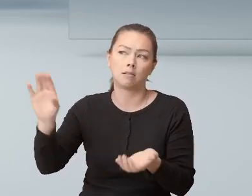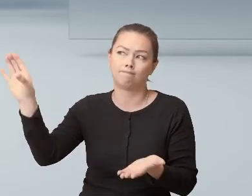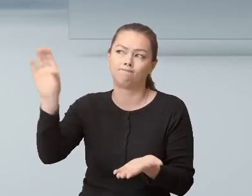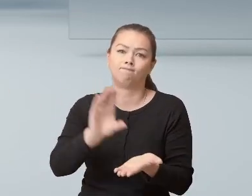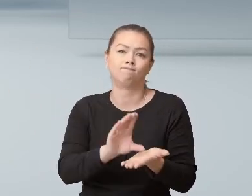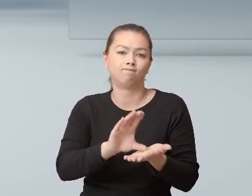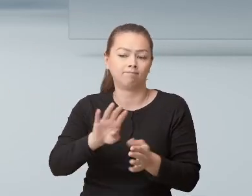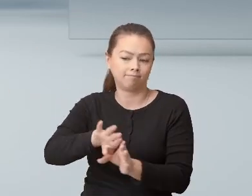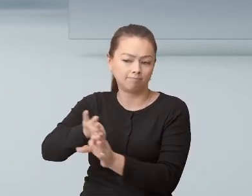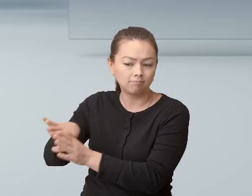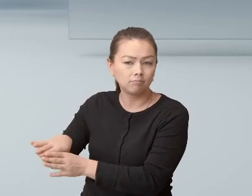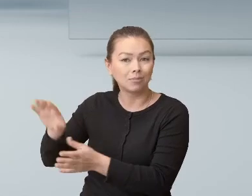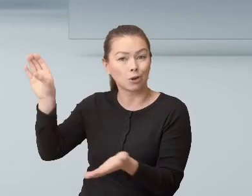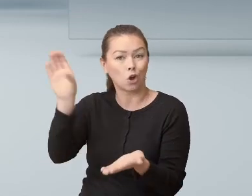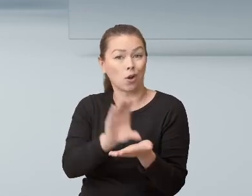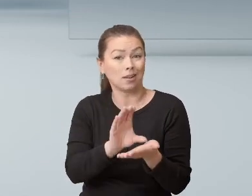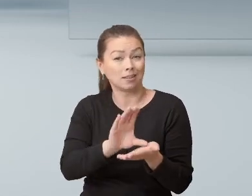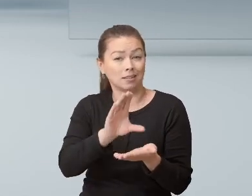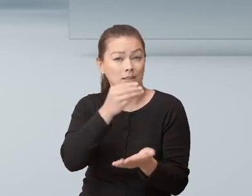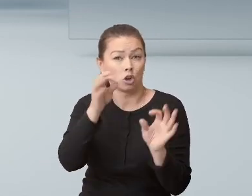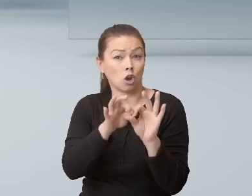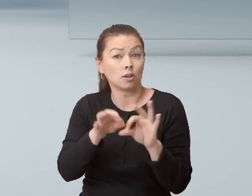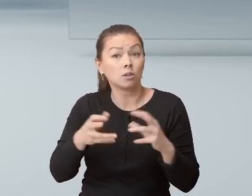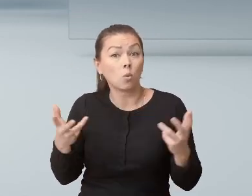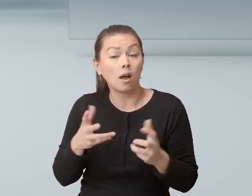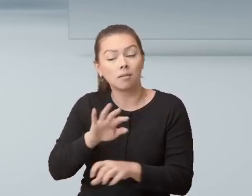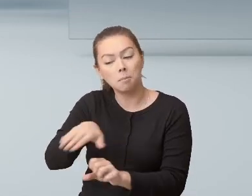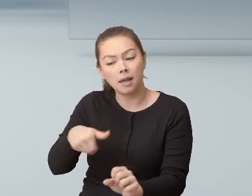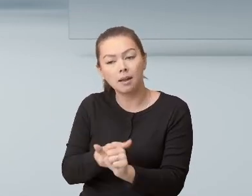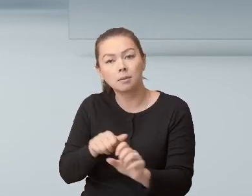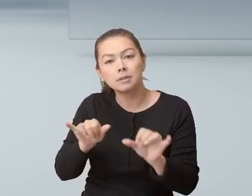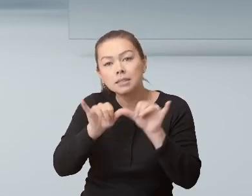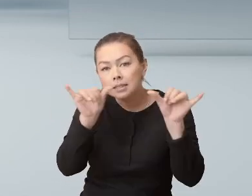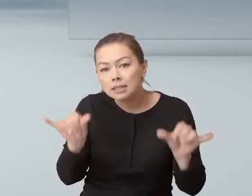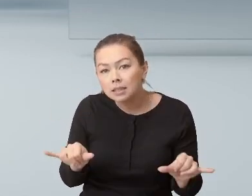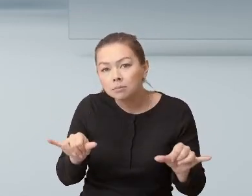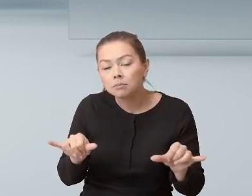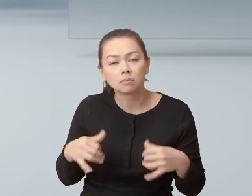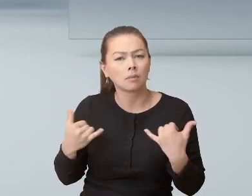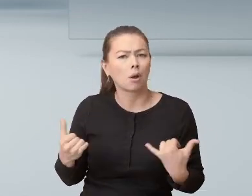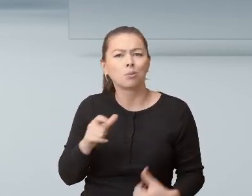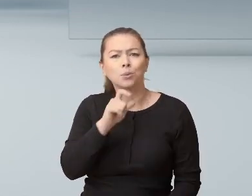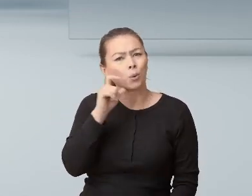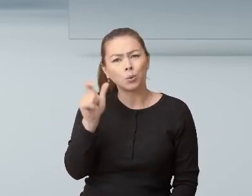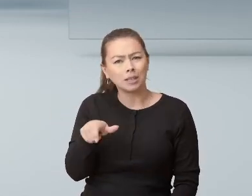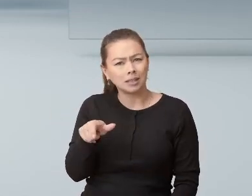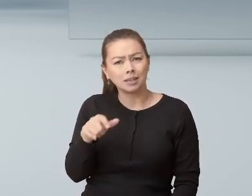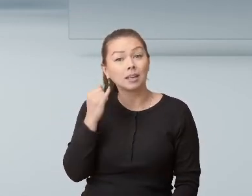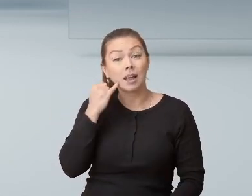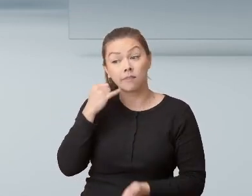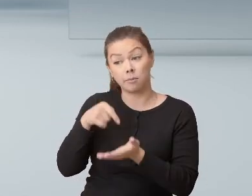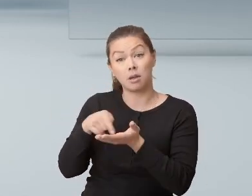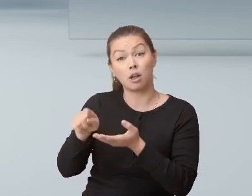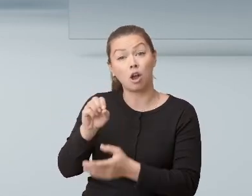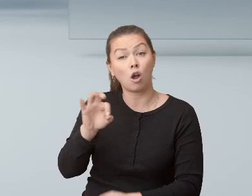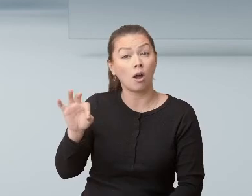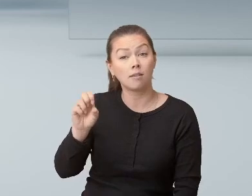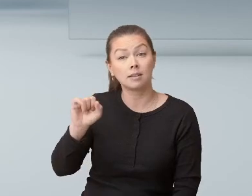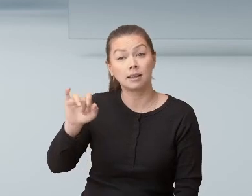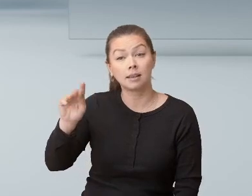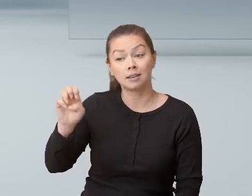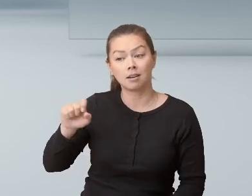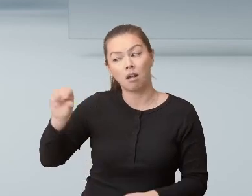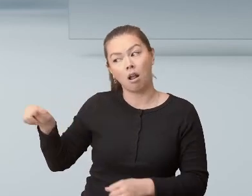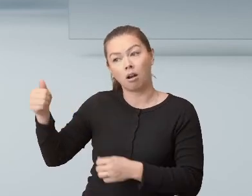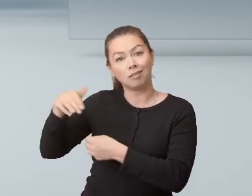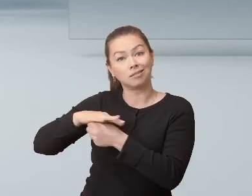other stuff associated with it, all the backup systems. You don't need that anymore. If you're paying for offsite storage, you don't need that anymore. So all the ancillary